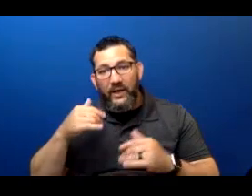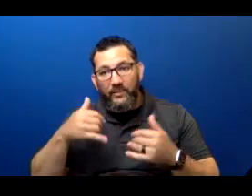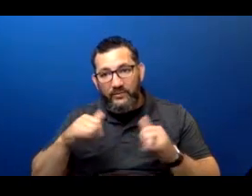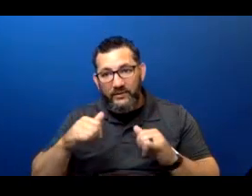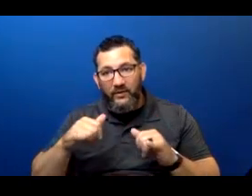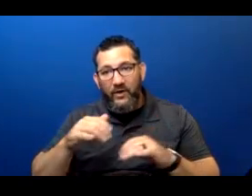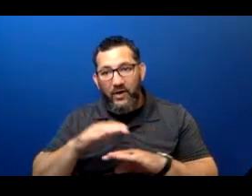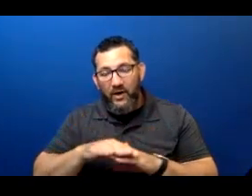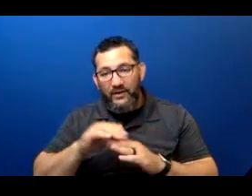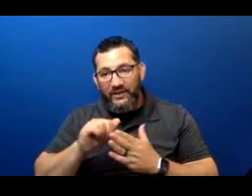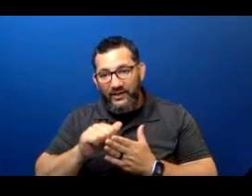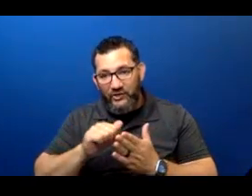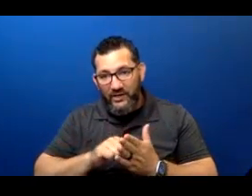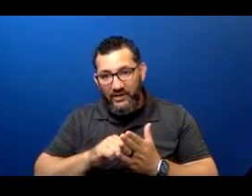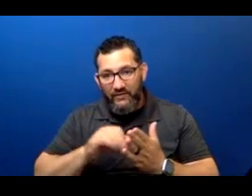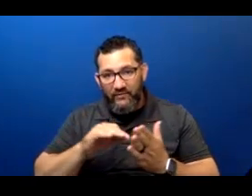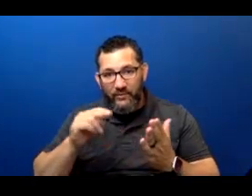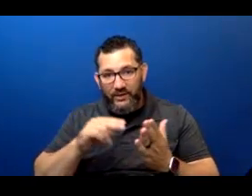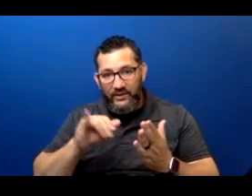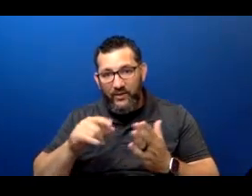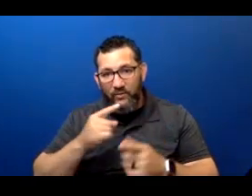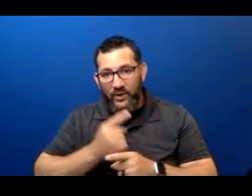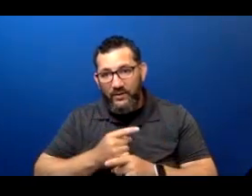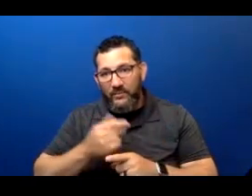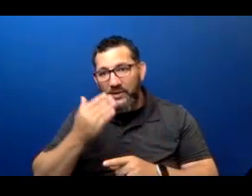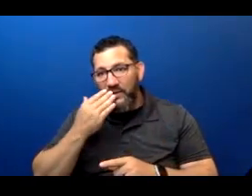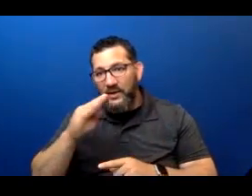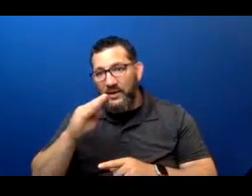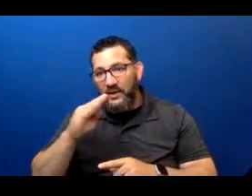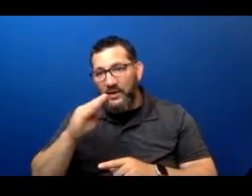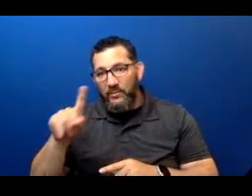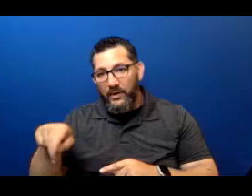am looking at it correctly. But thank you so much, Bishop.